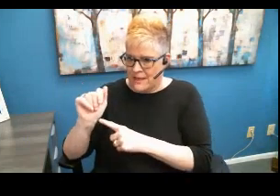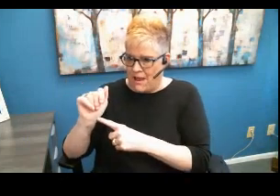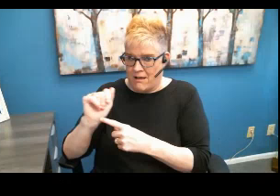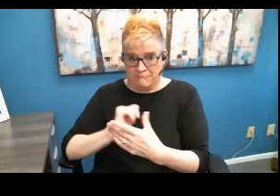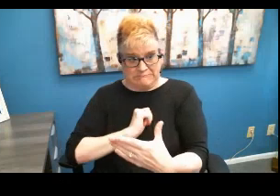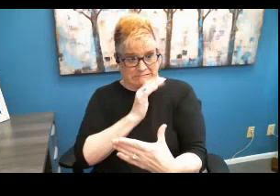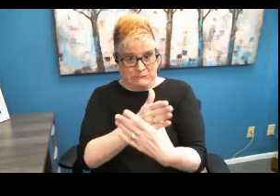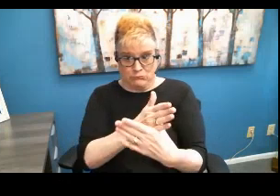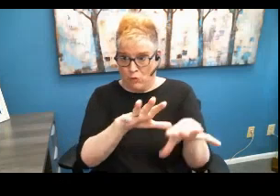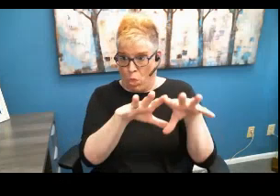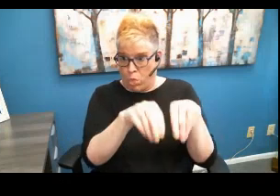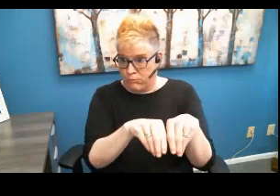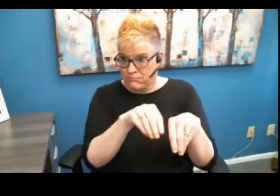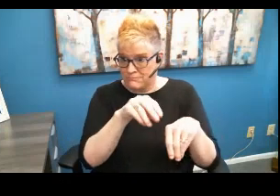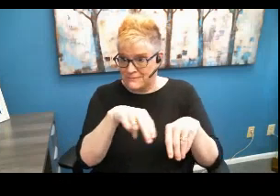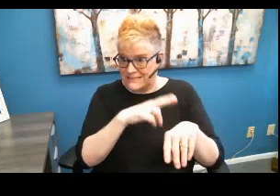to that plant